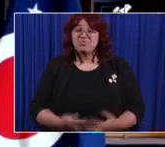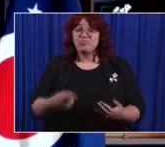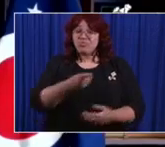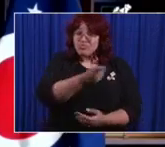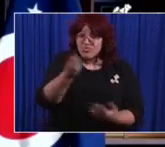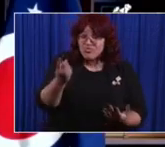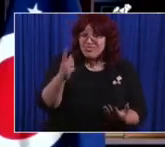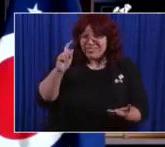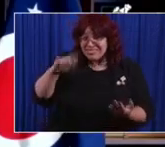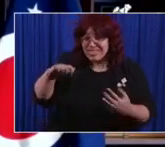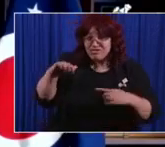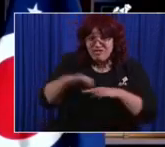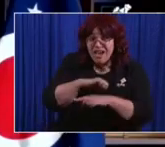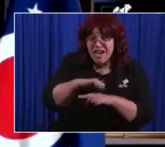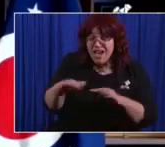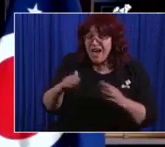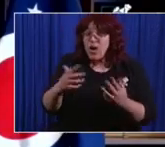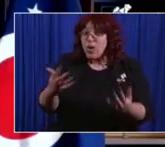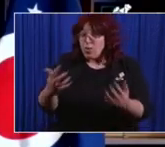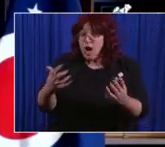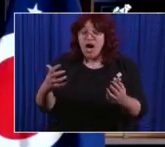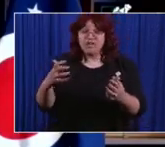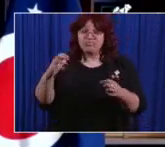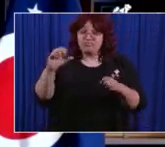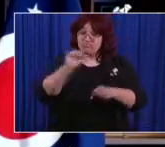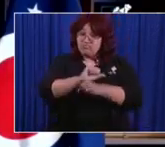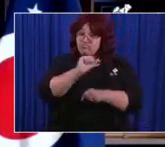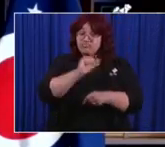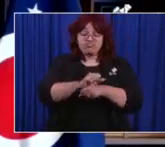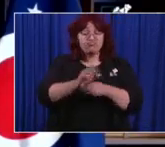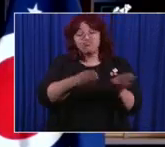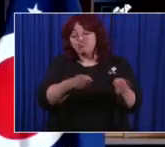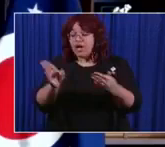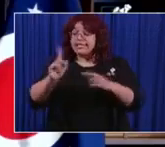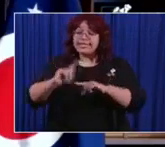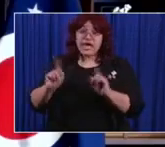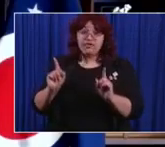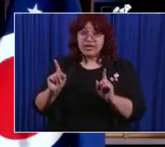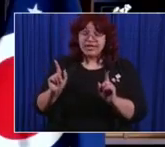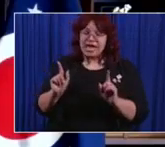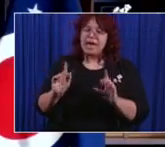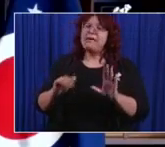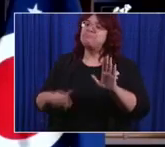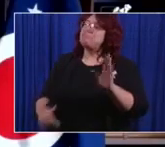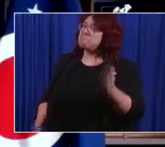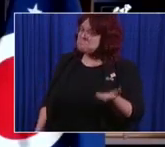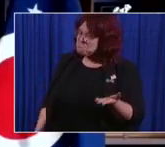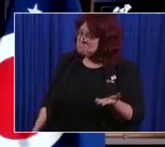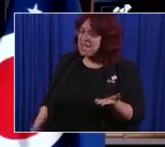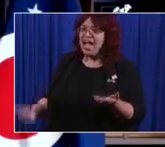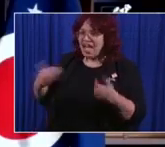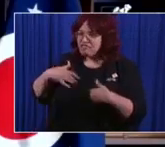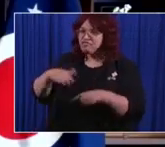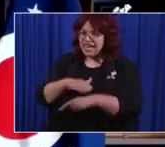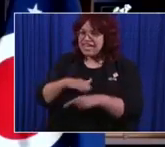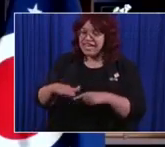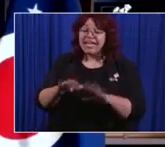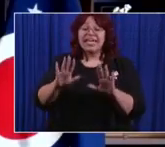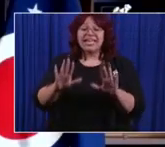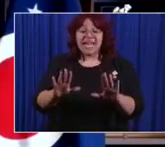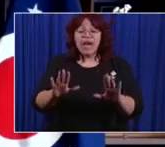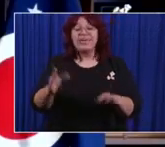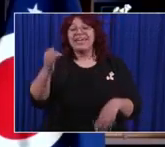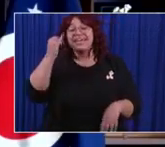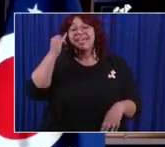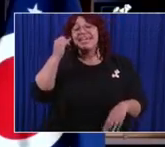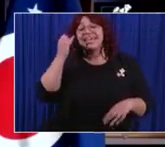trained if you're trying to do a career switch. Because remember, education and job training qualifies as a work search requirement.